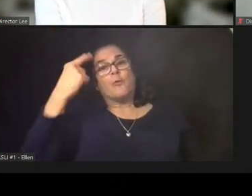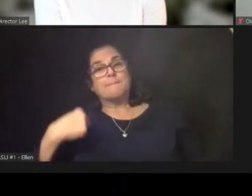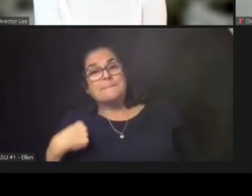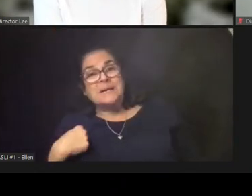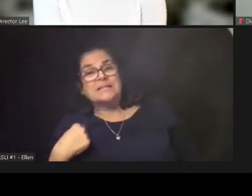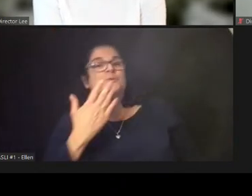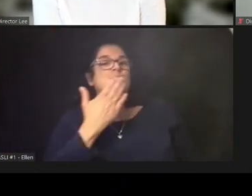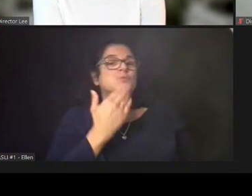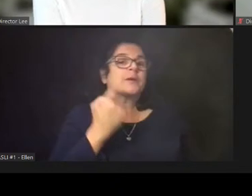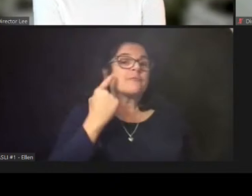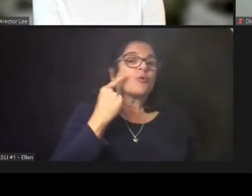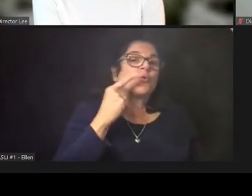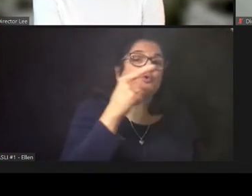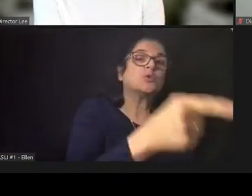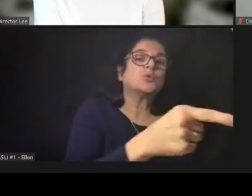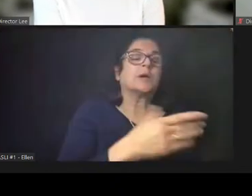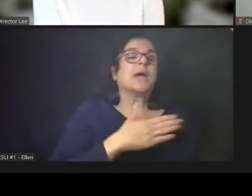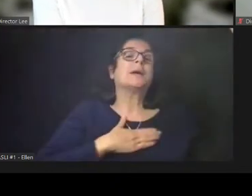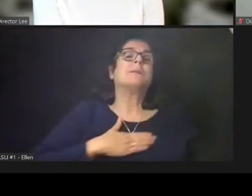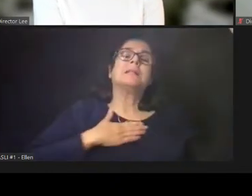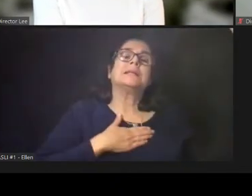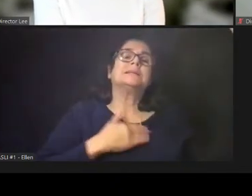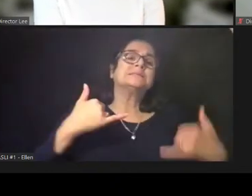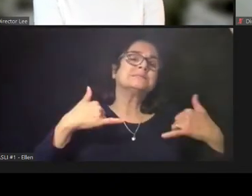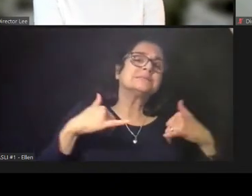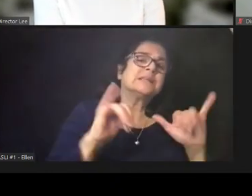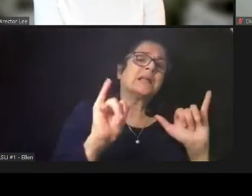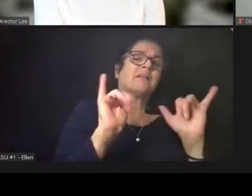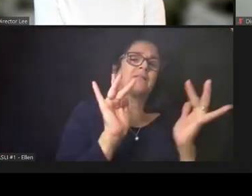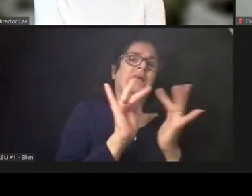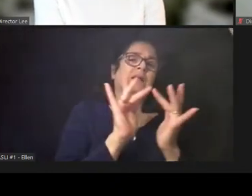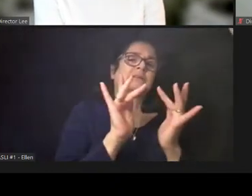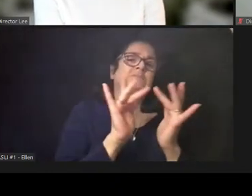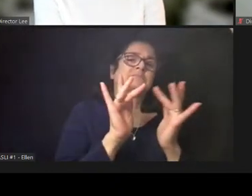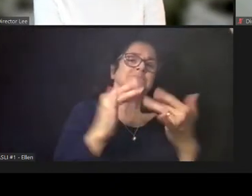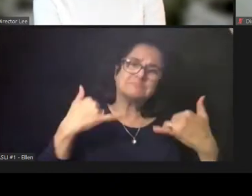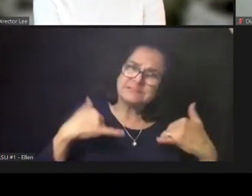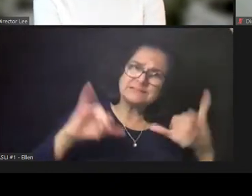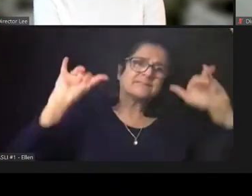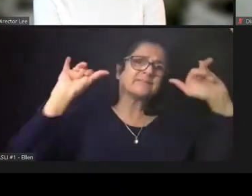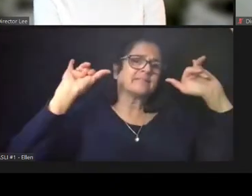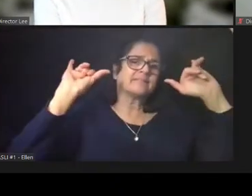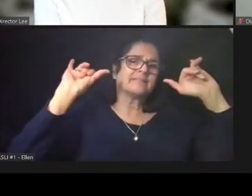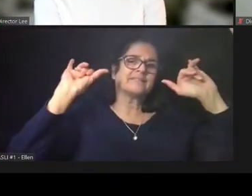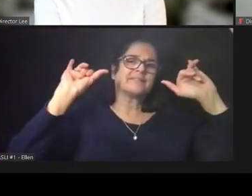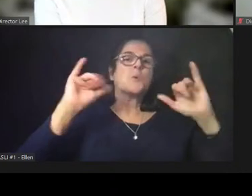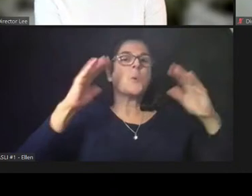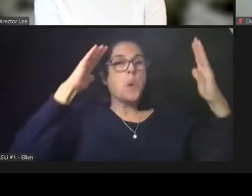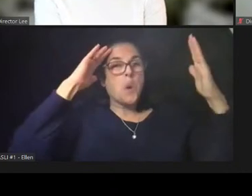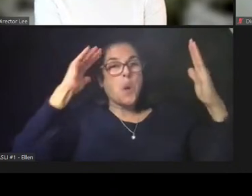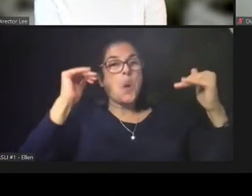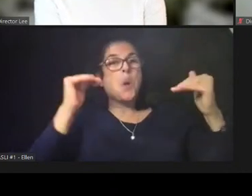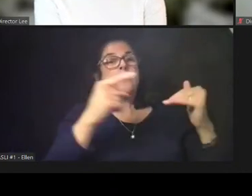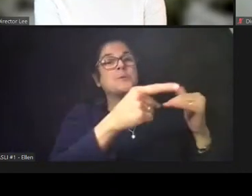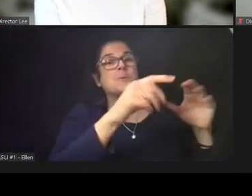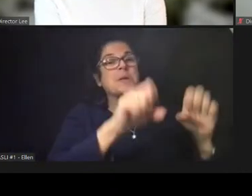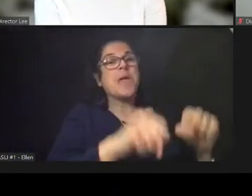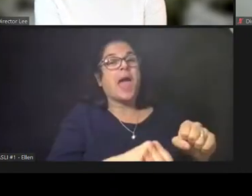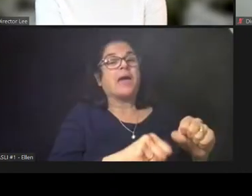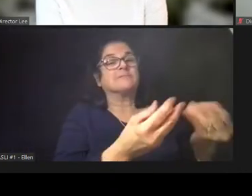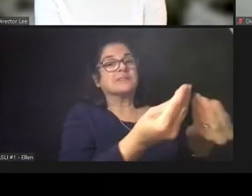you. But please don't be a stranger. And hopefully you'll share your personal information